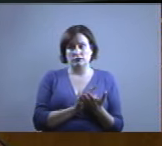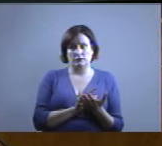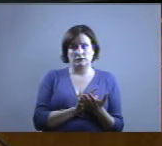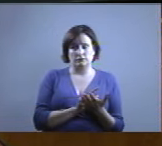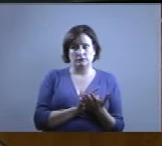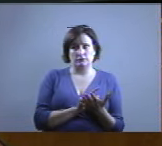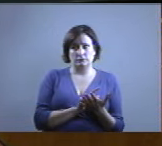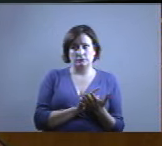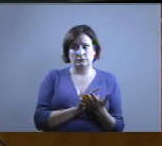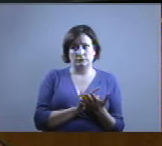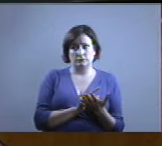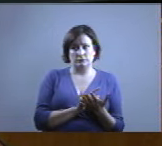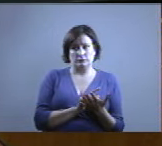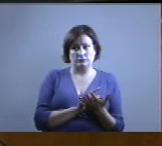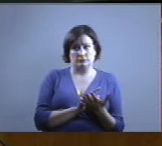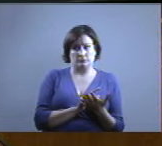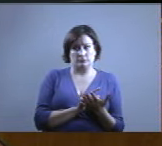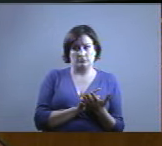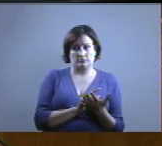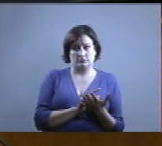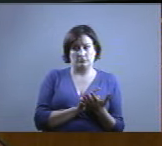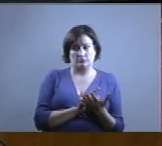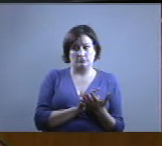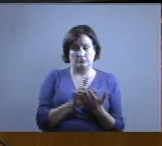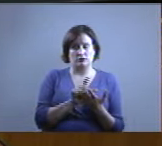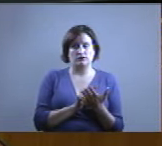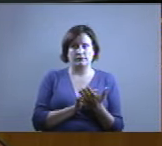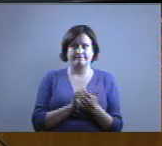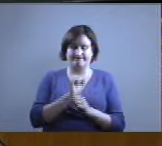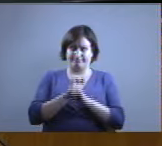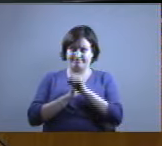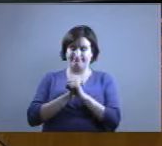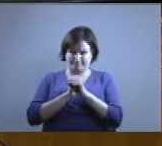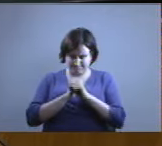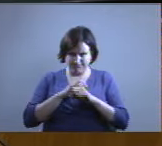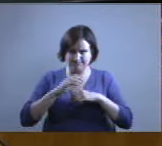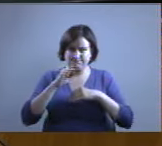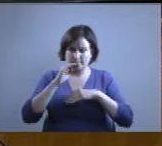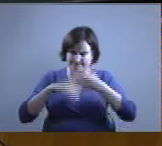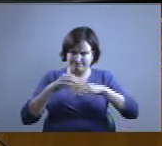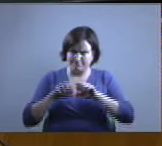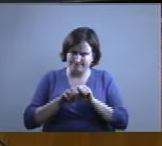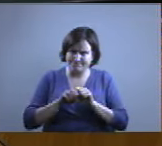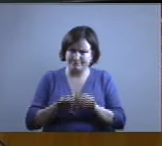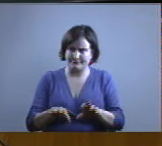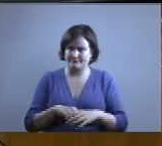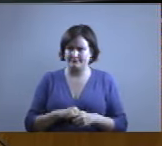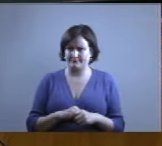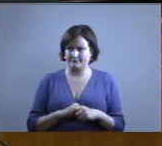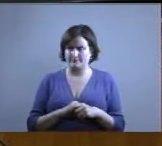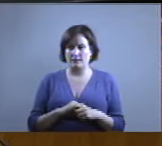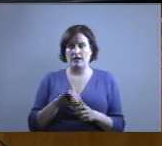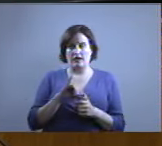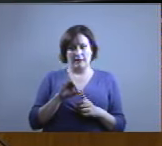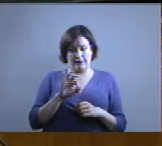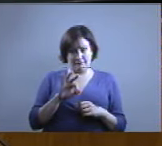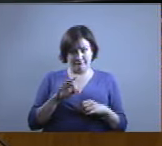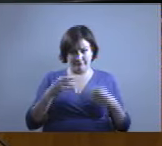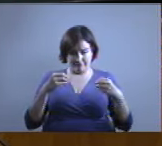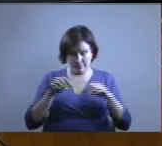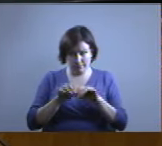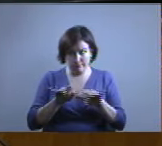instruments that push a bit harder. If the carrot does not yield the expected results, then